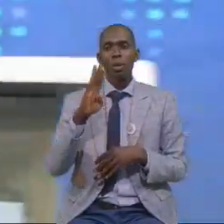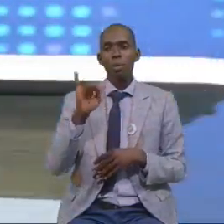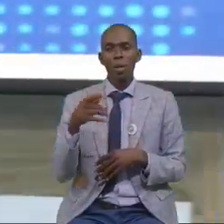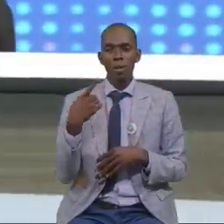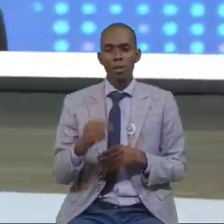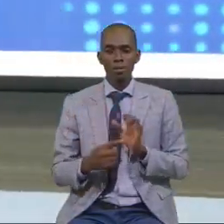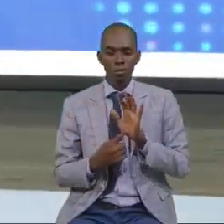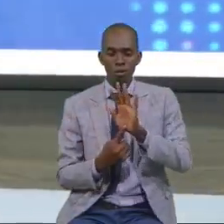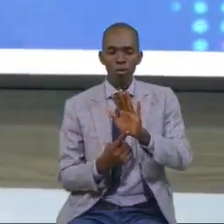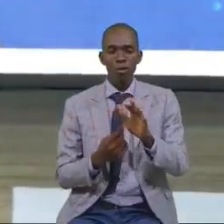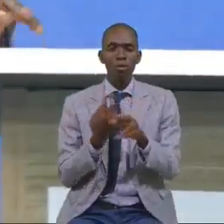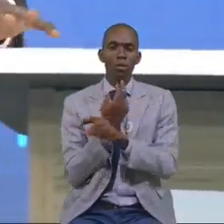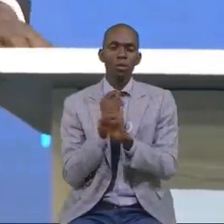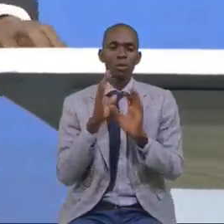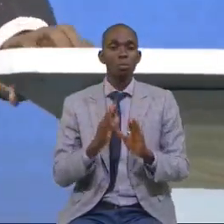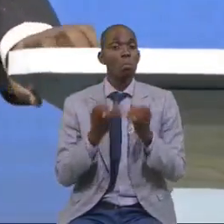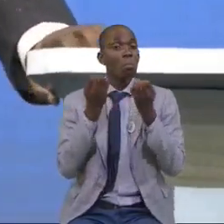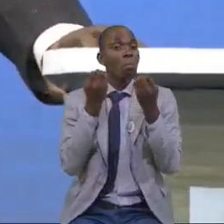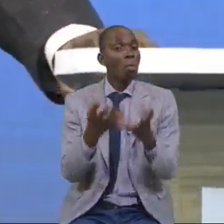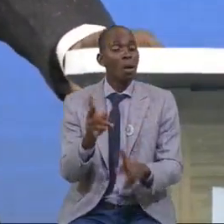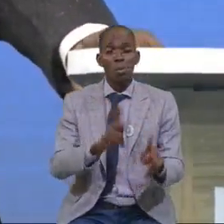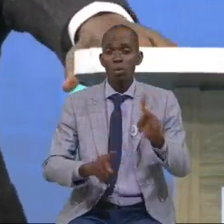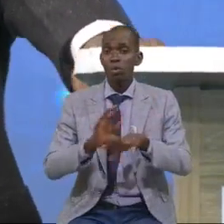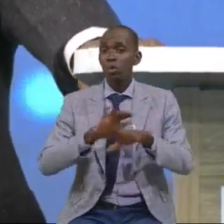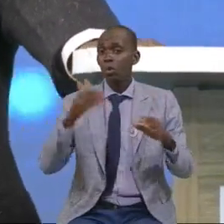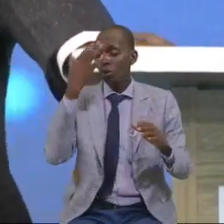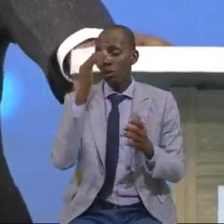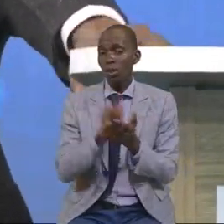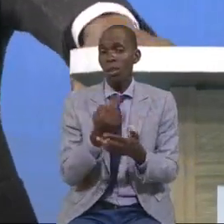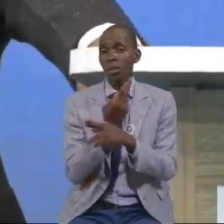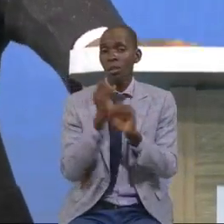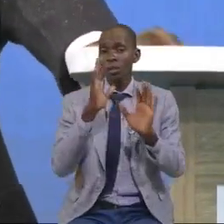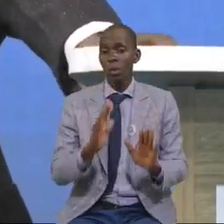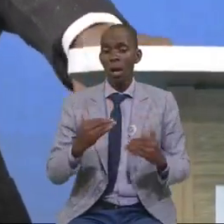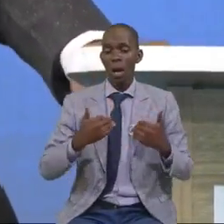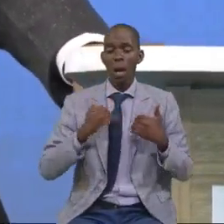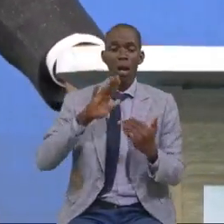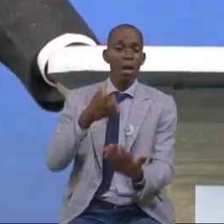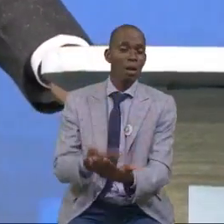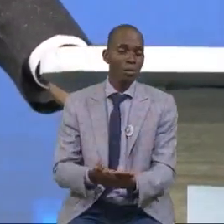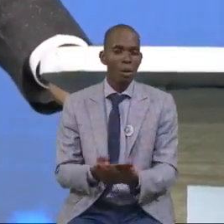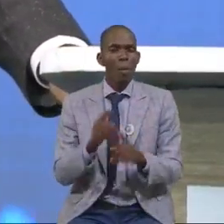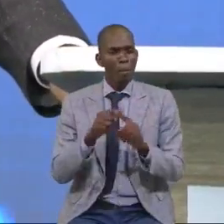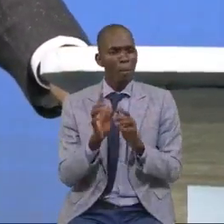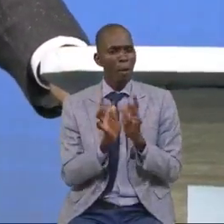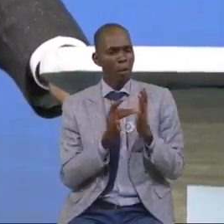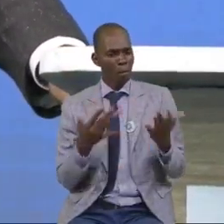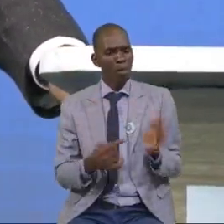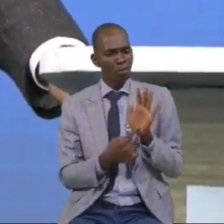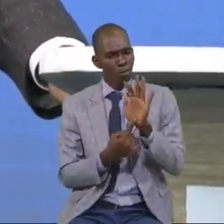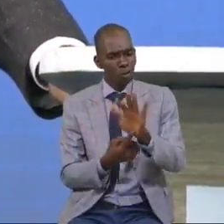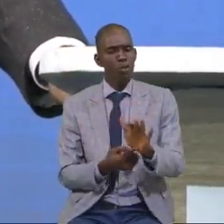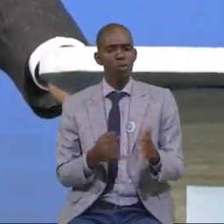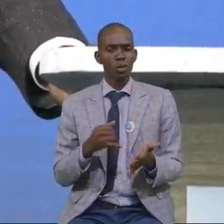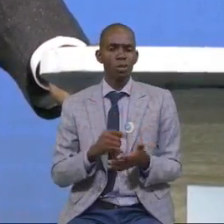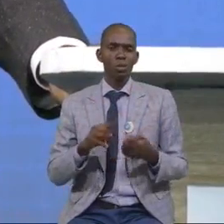Redeemer. Many people do not know that the Redeemer has come. But the scriptures reveal him to